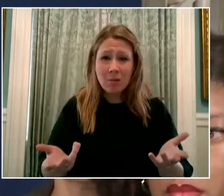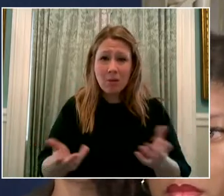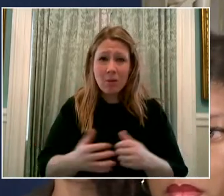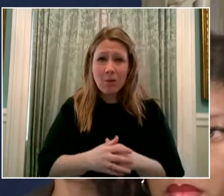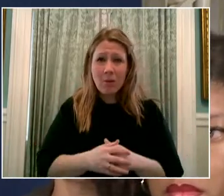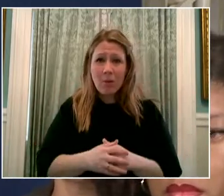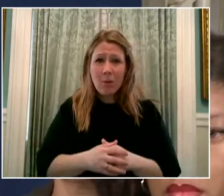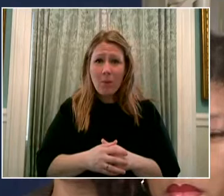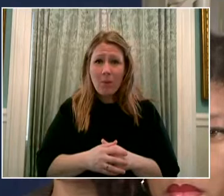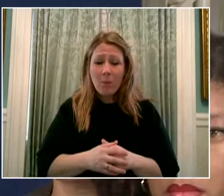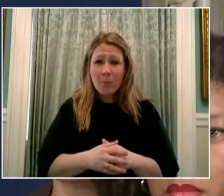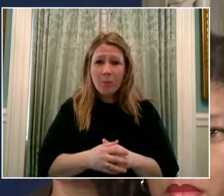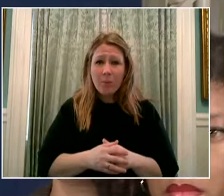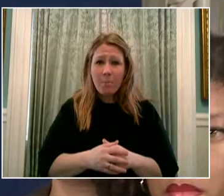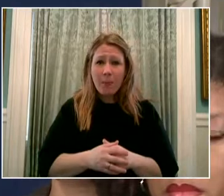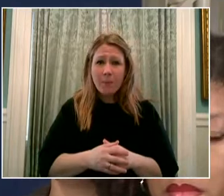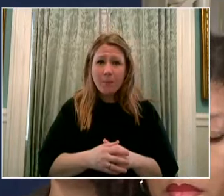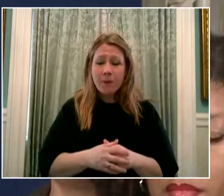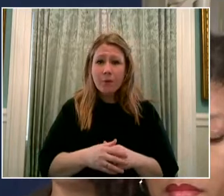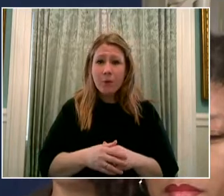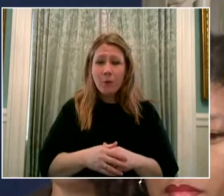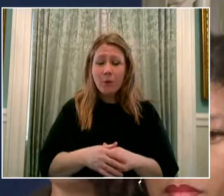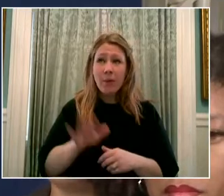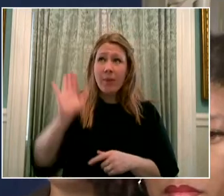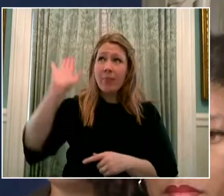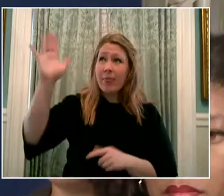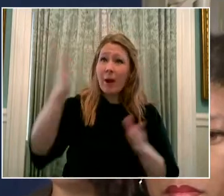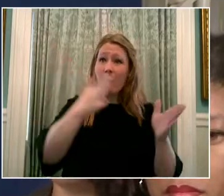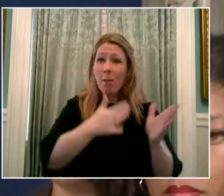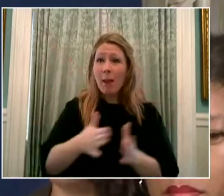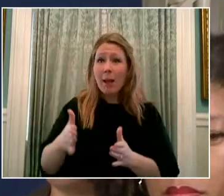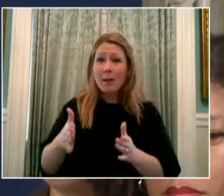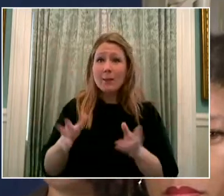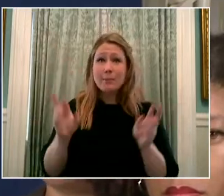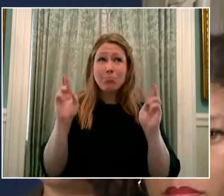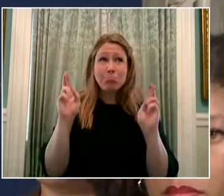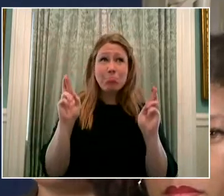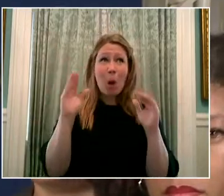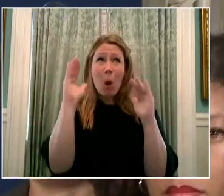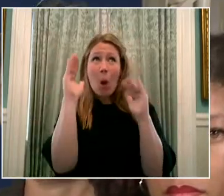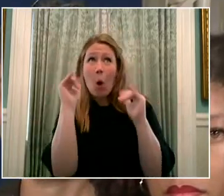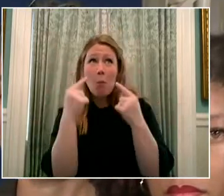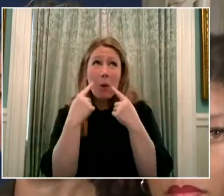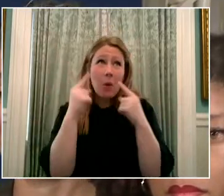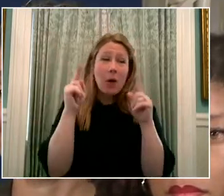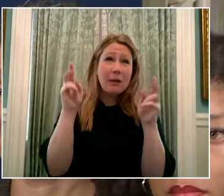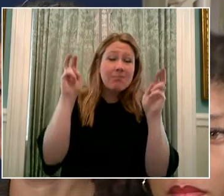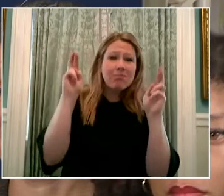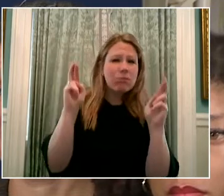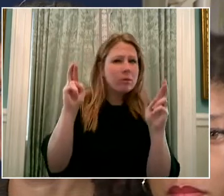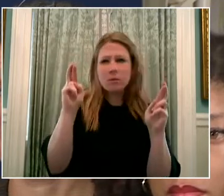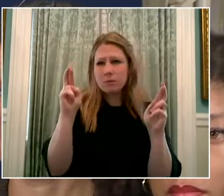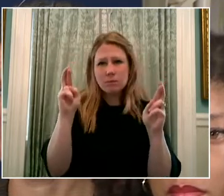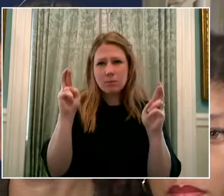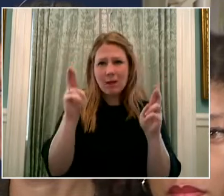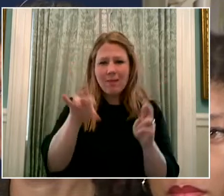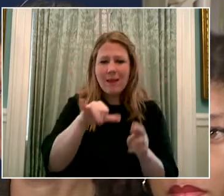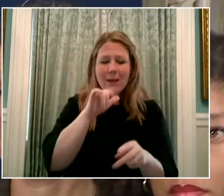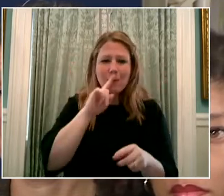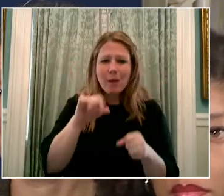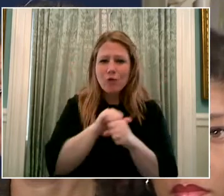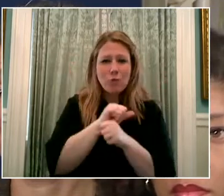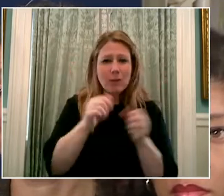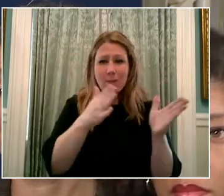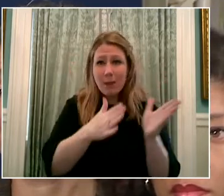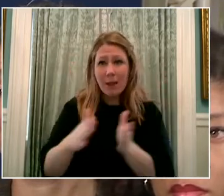plan can't be, let's hope. That's not a plan. We need a plan.